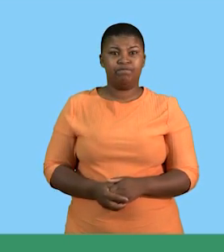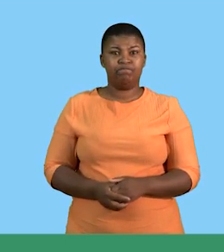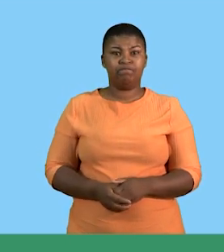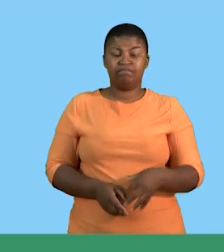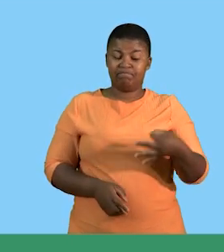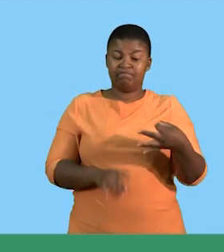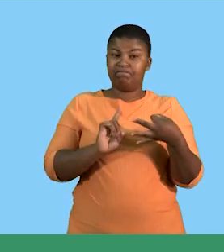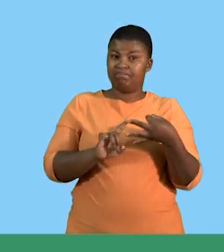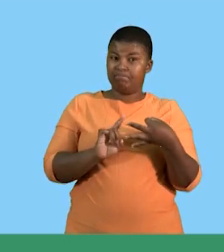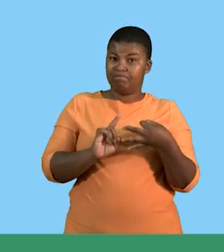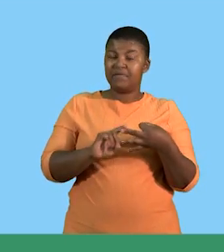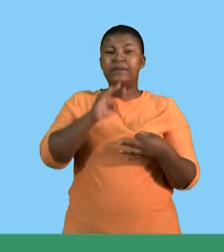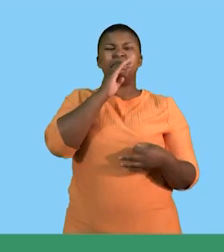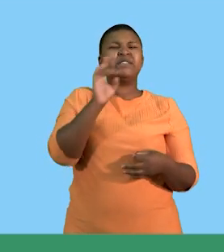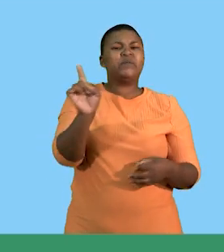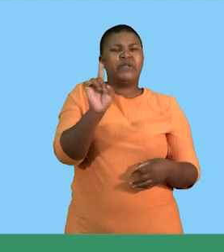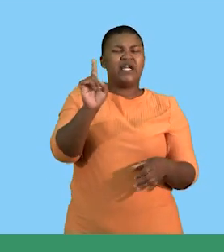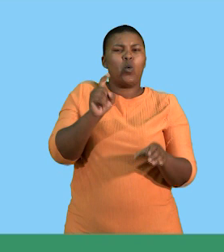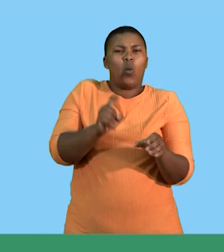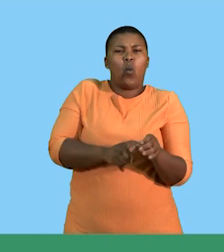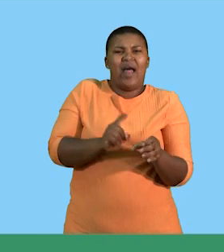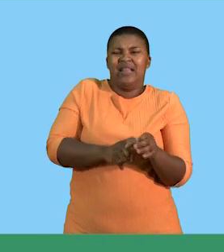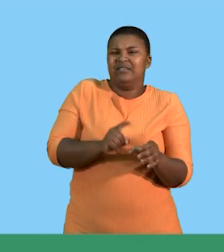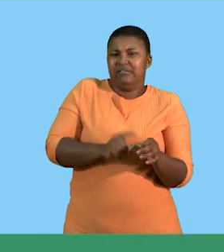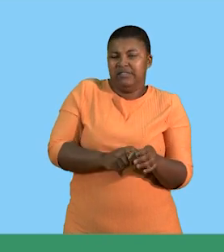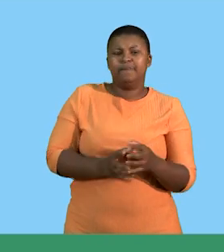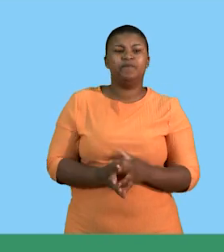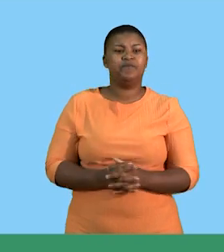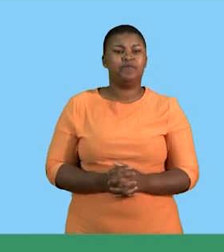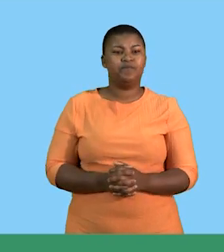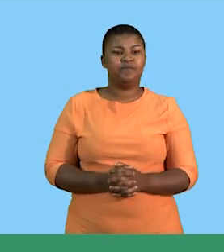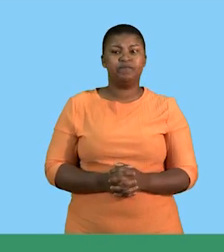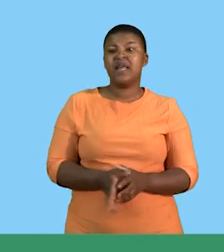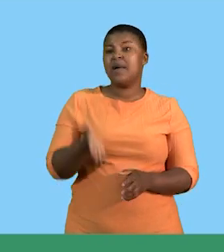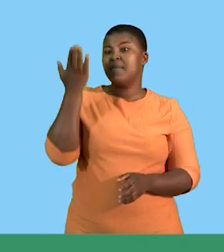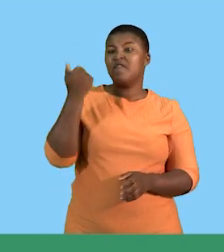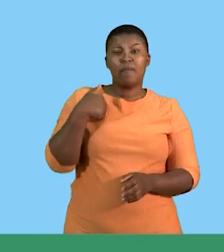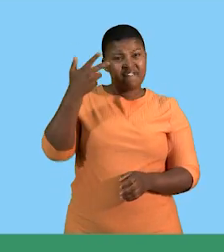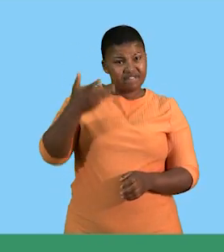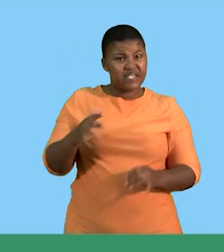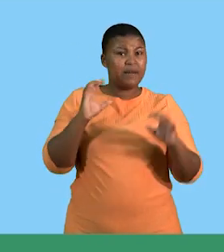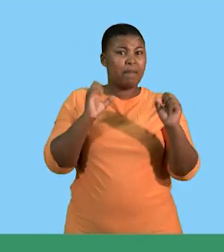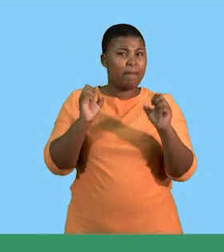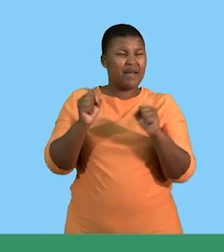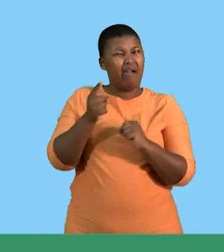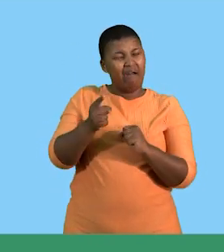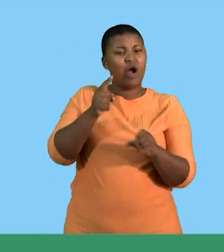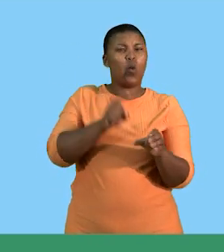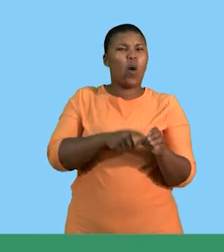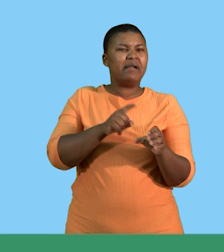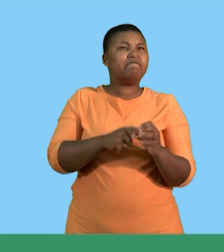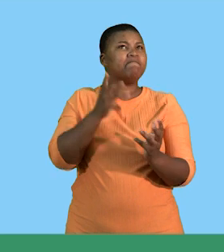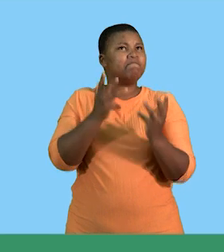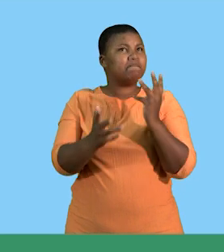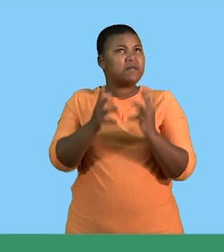first concept, and that is the meaning of quality. Now, as I referred to it earlier, quality is if